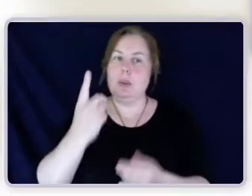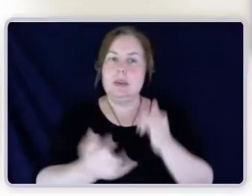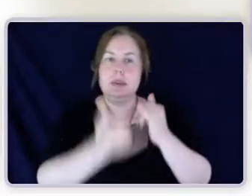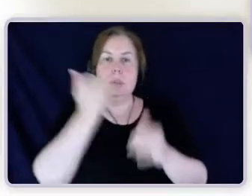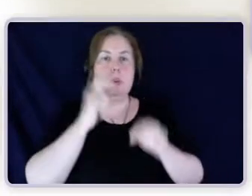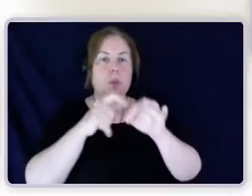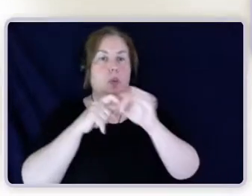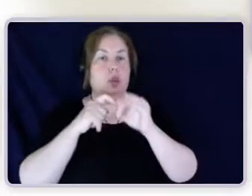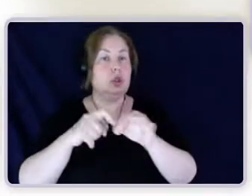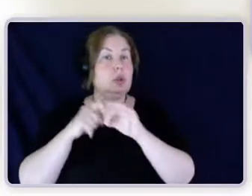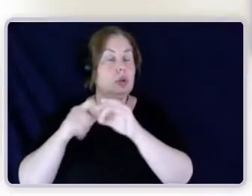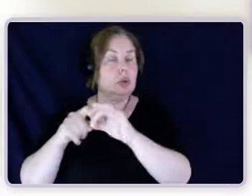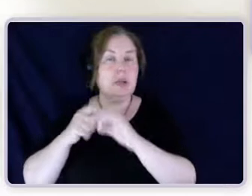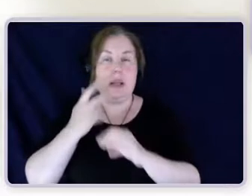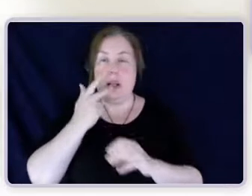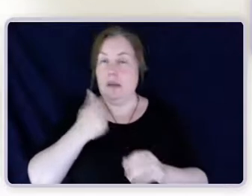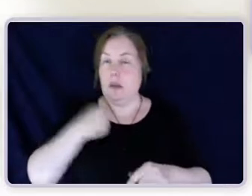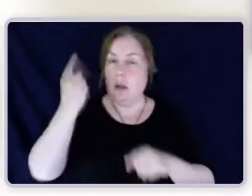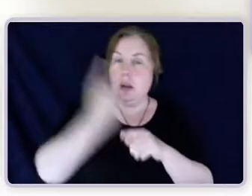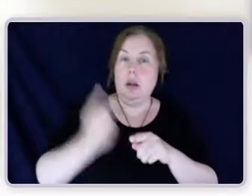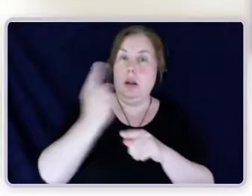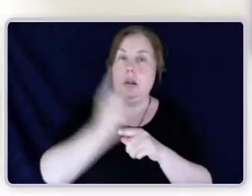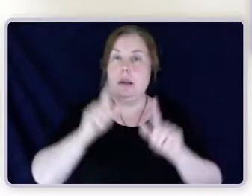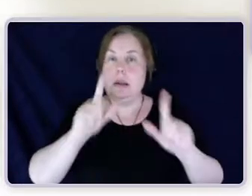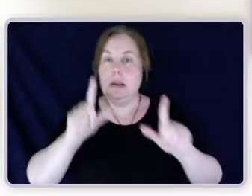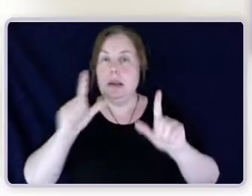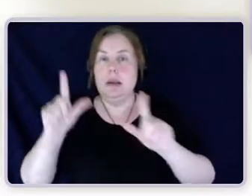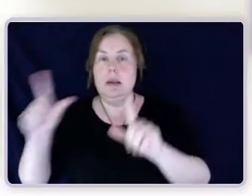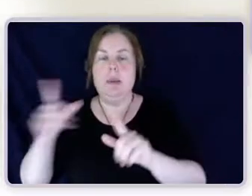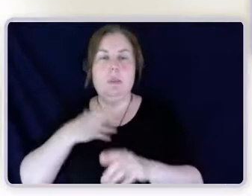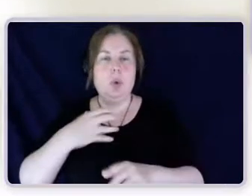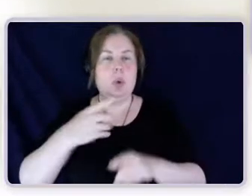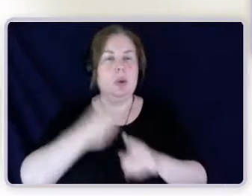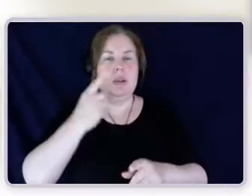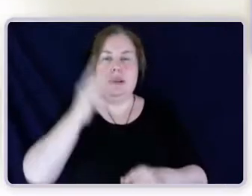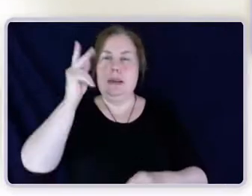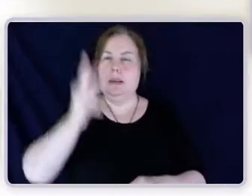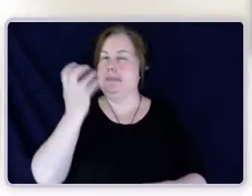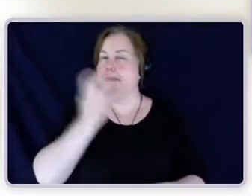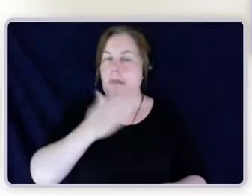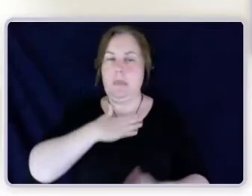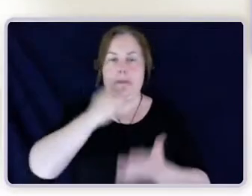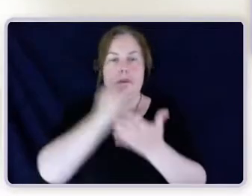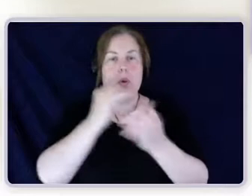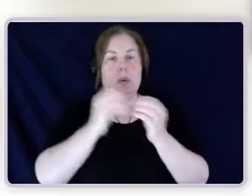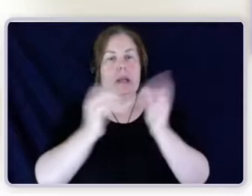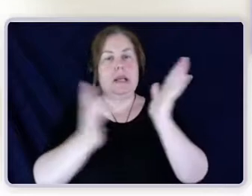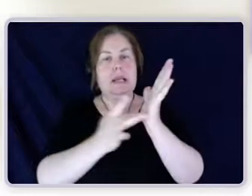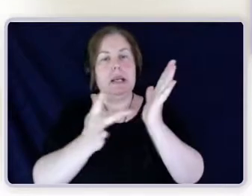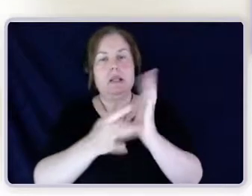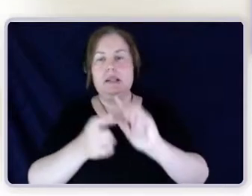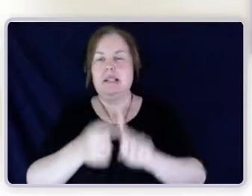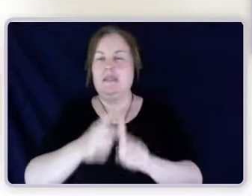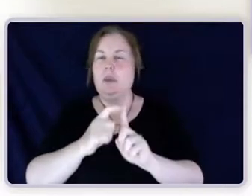slides a little bit quicker than normal, I'm sorry about that. Again, it was my fault with the, I think, the technical difficulties as well. So